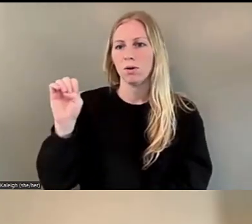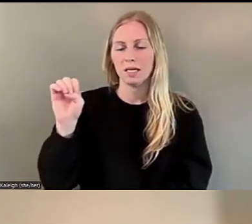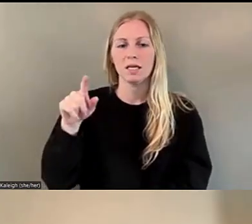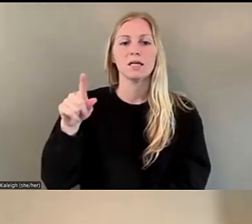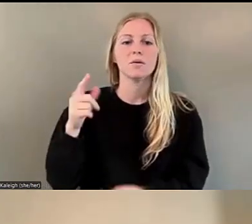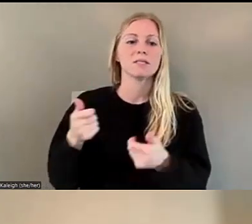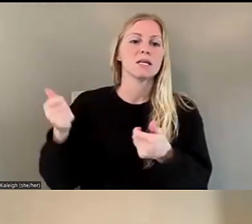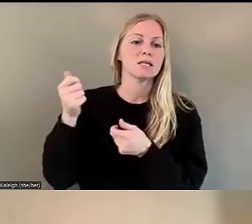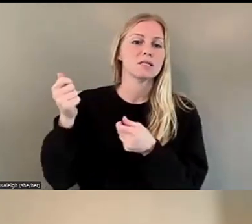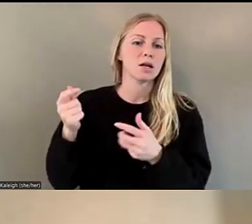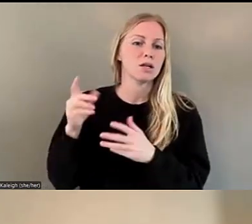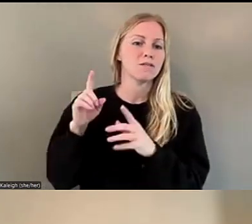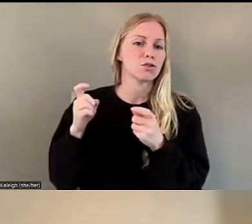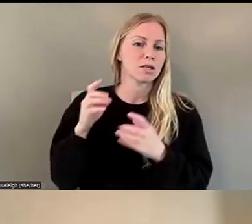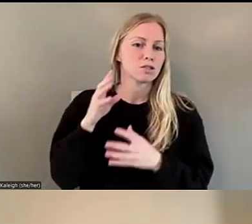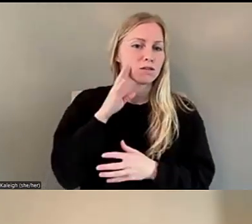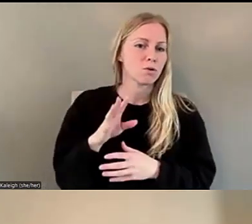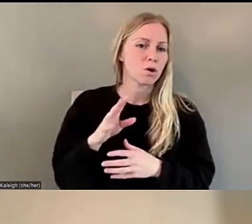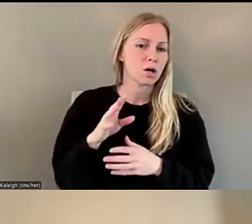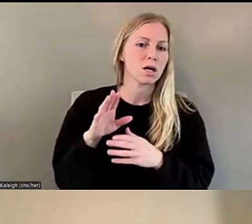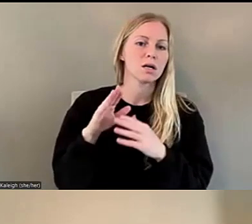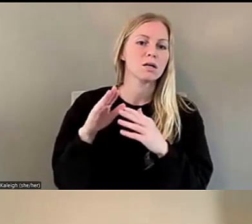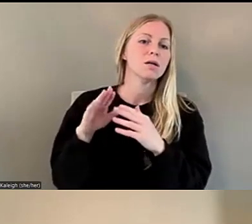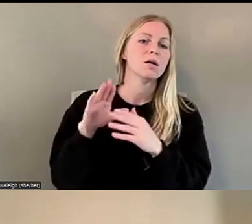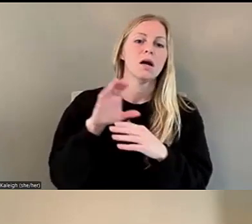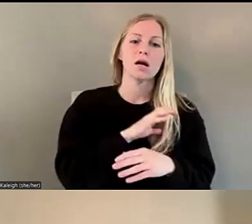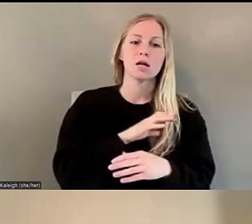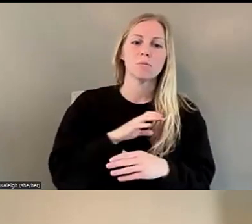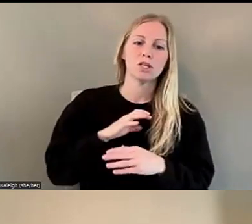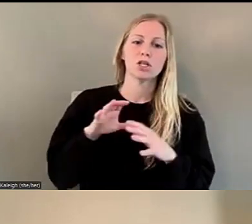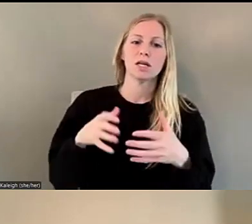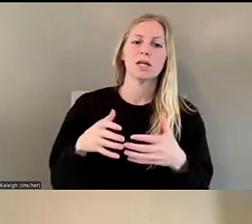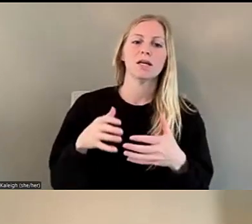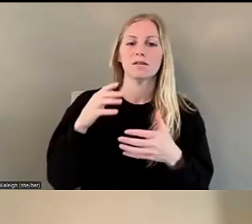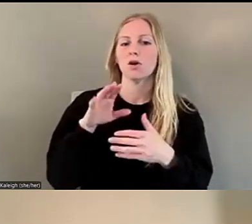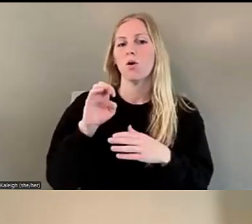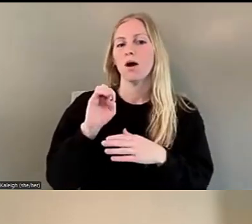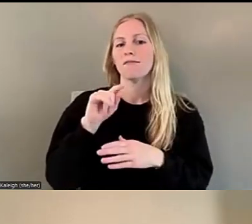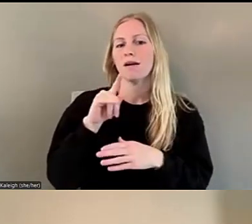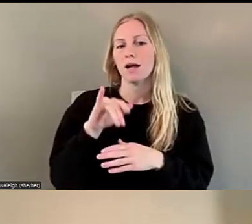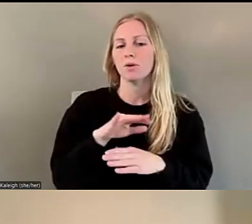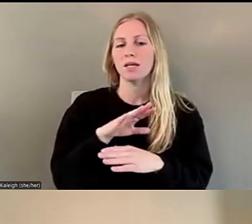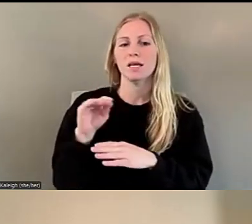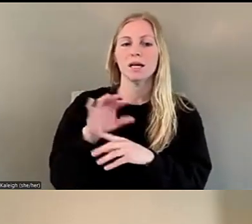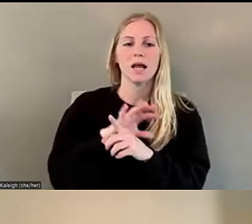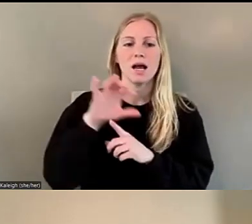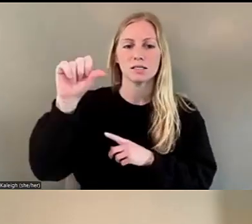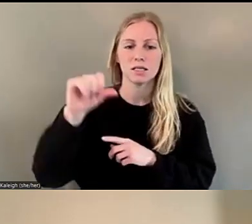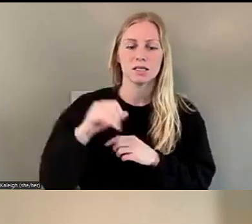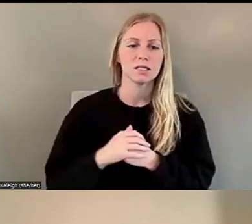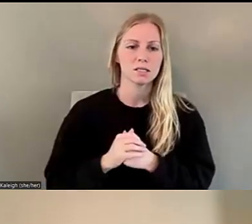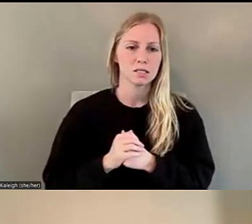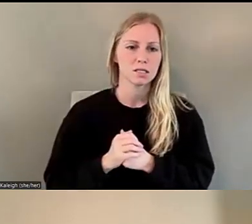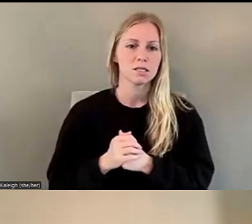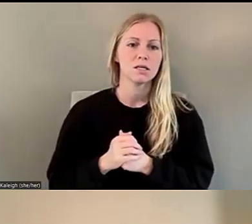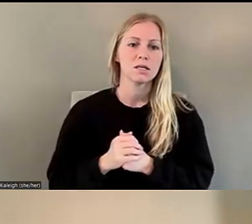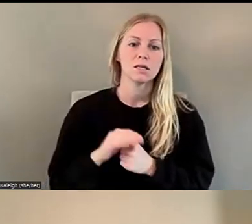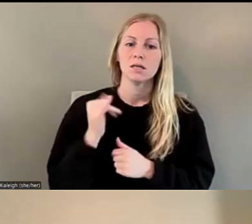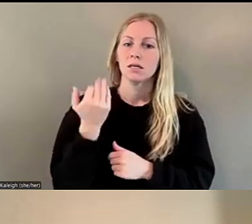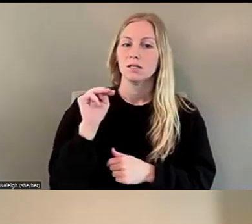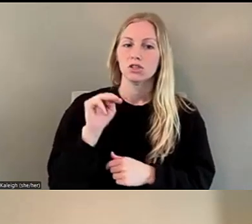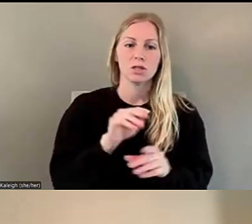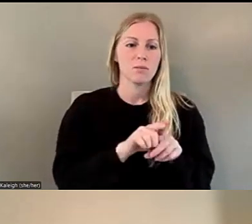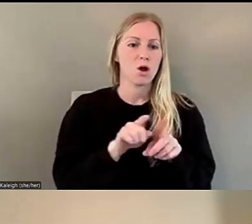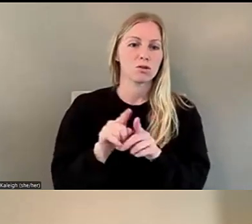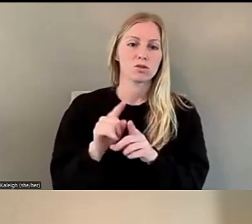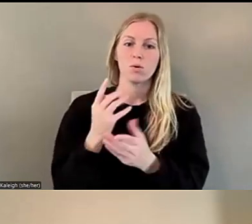of a commission on equity and excellence in K-12 education chartered by the Secretary of Education. Jim also spent 5